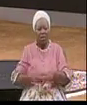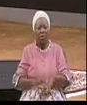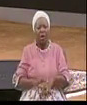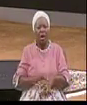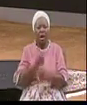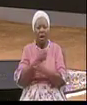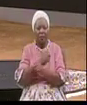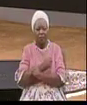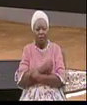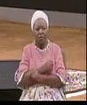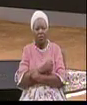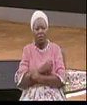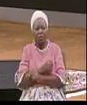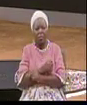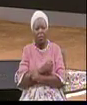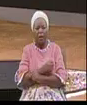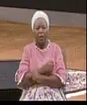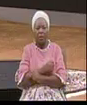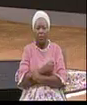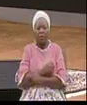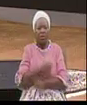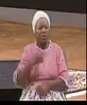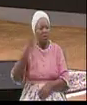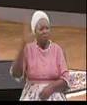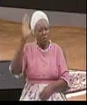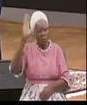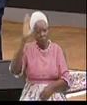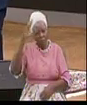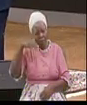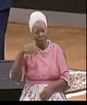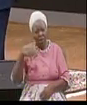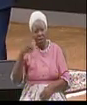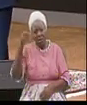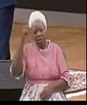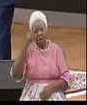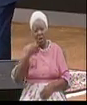affection, implacable, unmerciful.